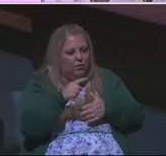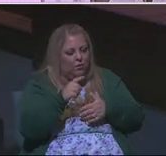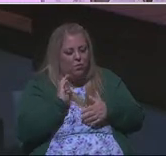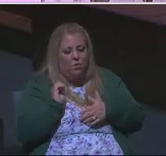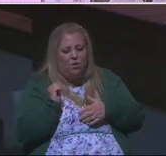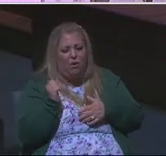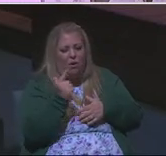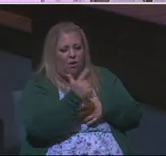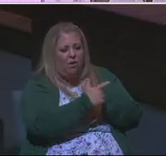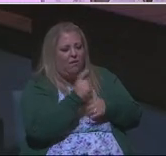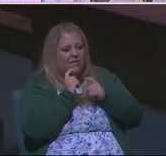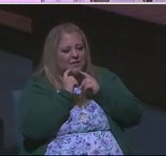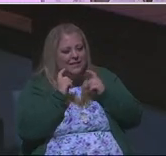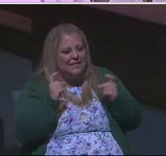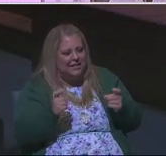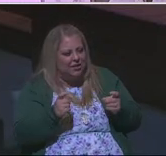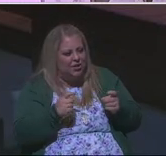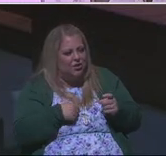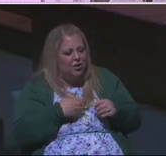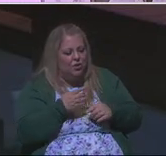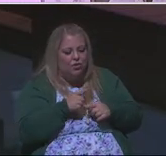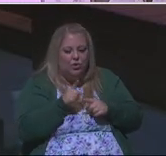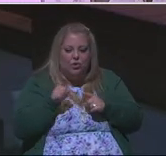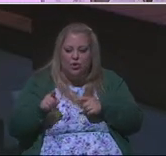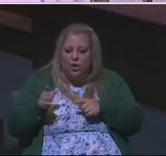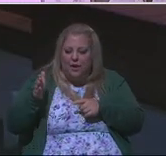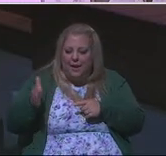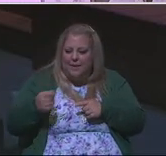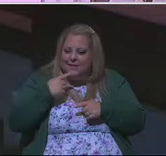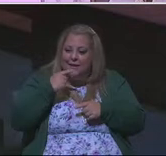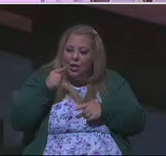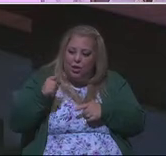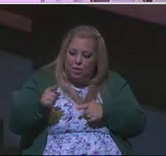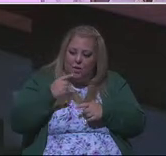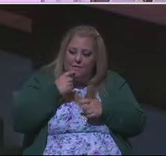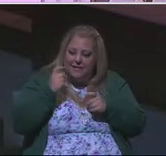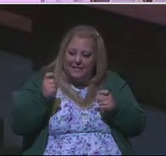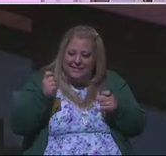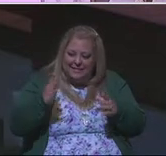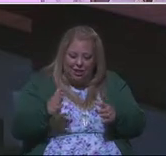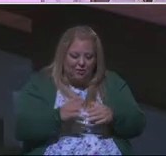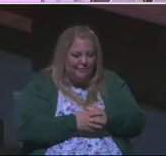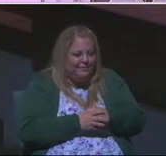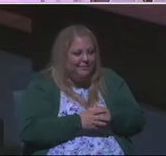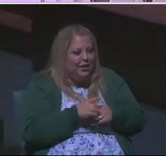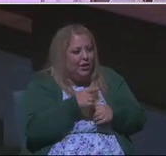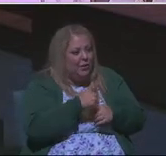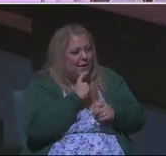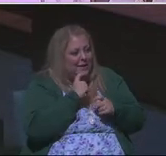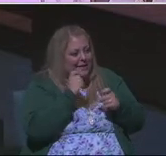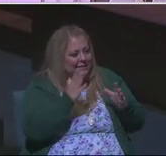sinners. Turn to your neighbor right now and say, "You are a sinner." Just tell him that. Go ahead.